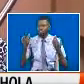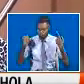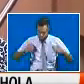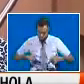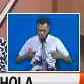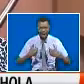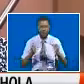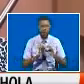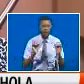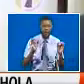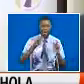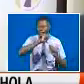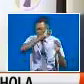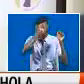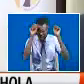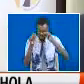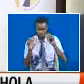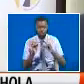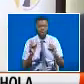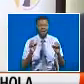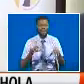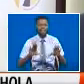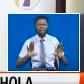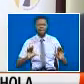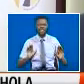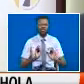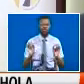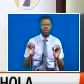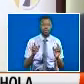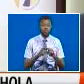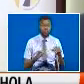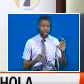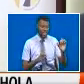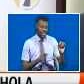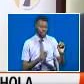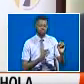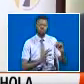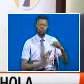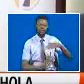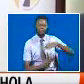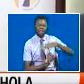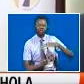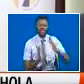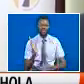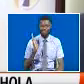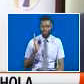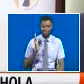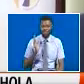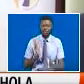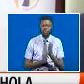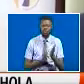and blankets. To the Cabinet Secretary for Interior and National Administration, we recommend